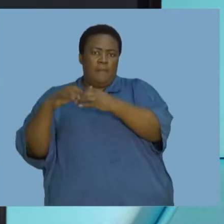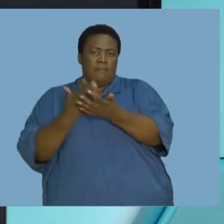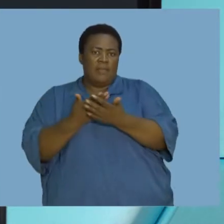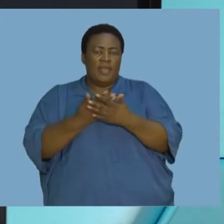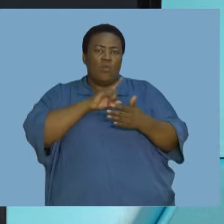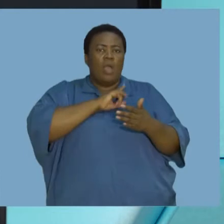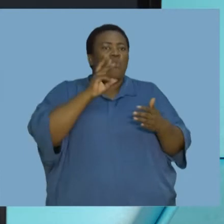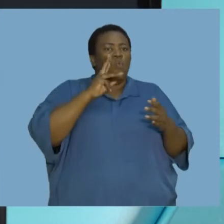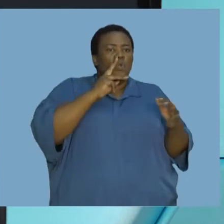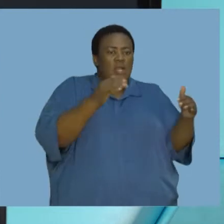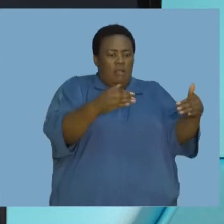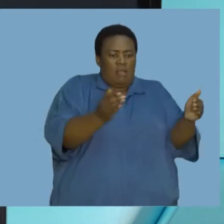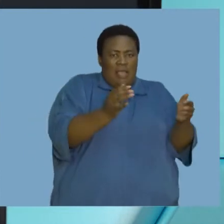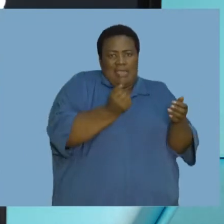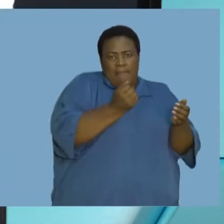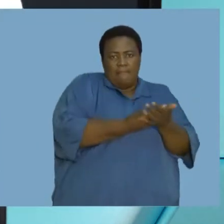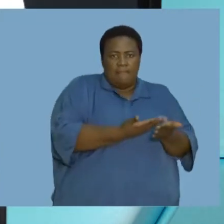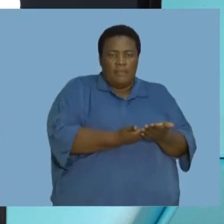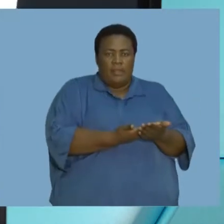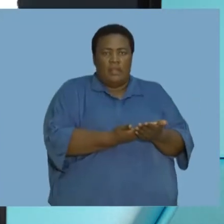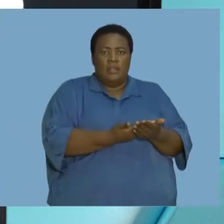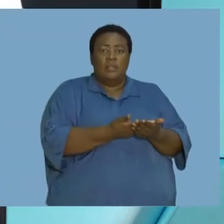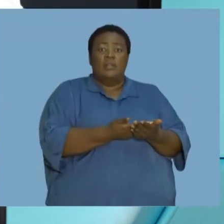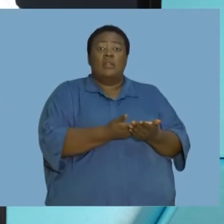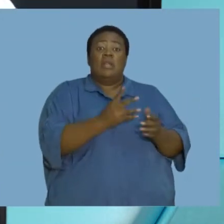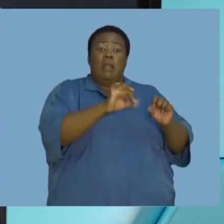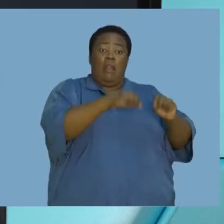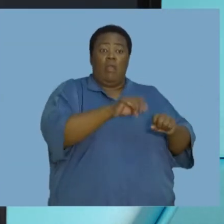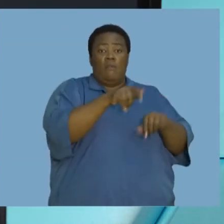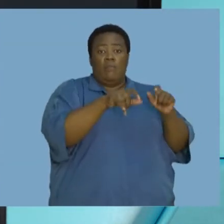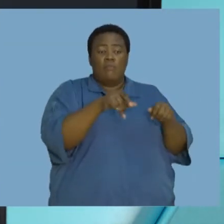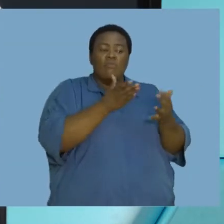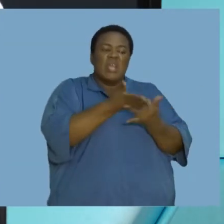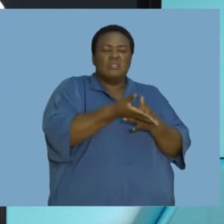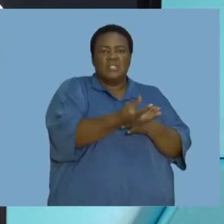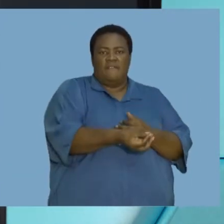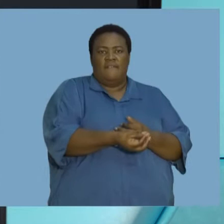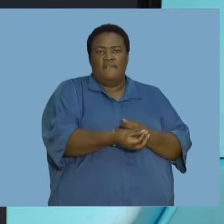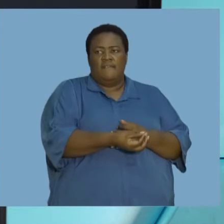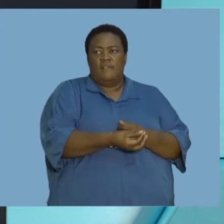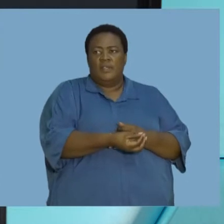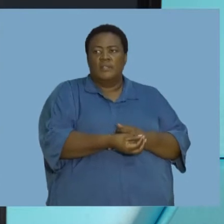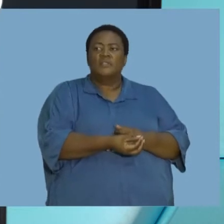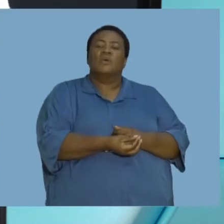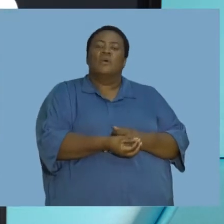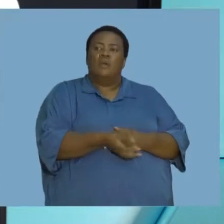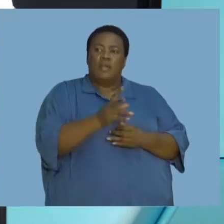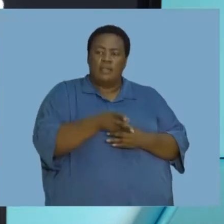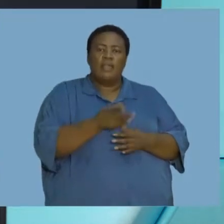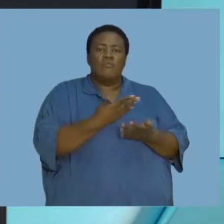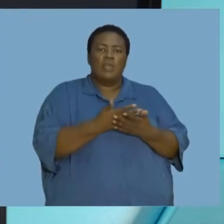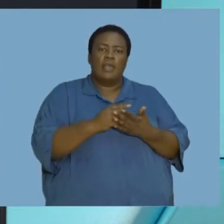that we can contain water and be able to form these reservoirs of water that allows for people to have access.